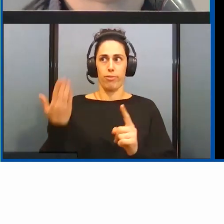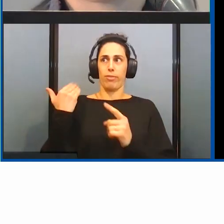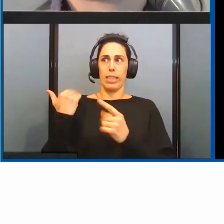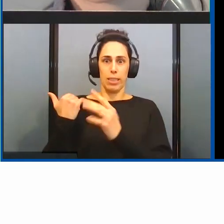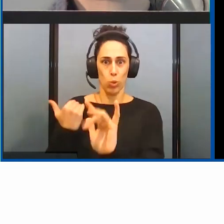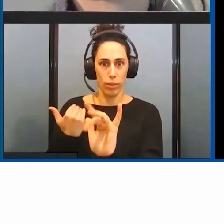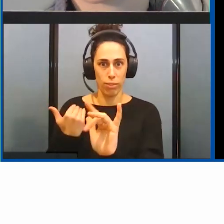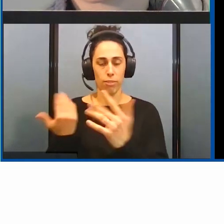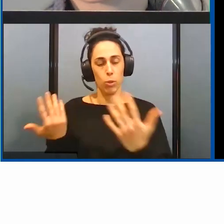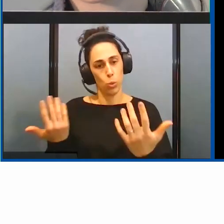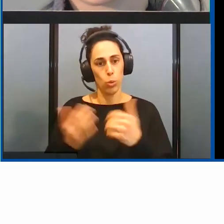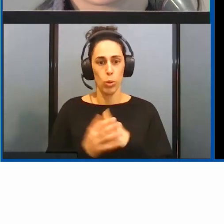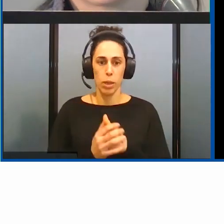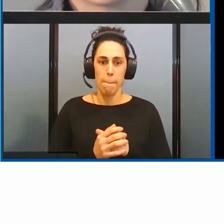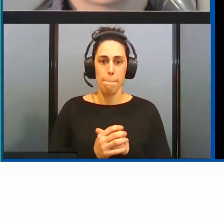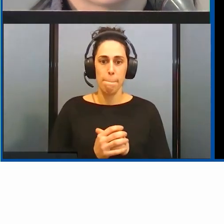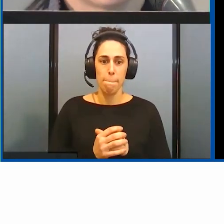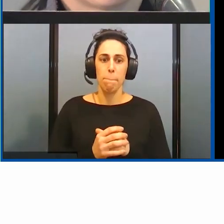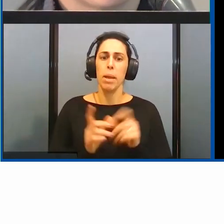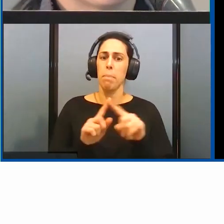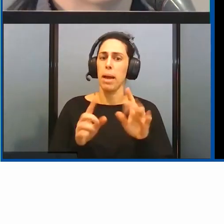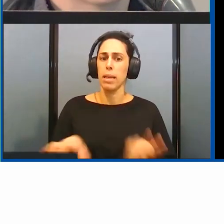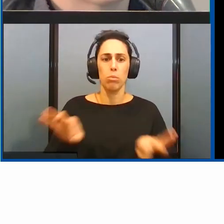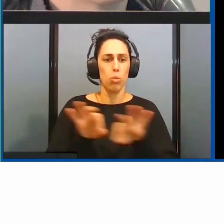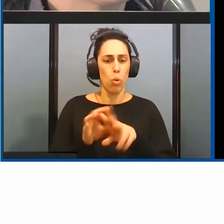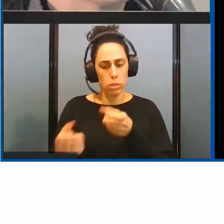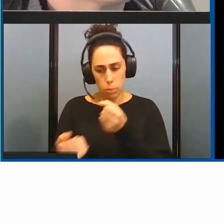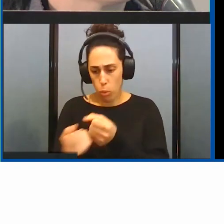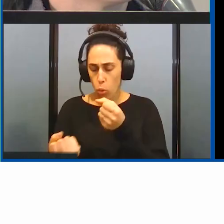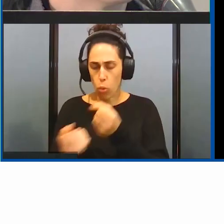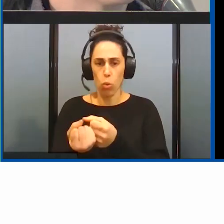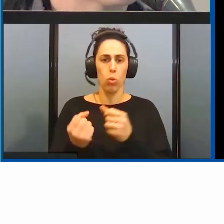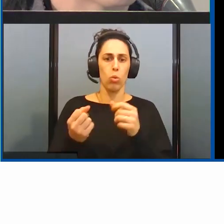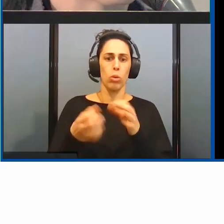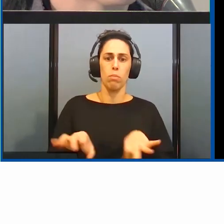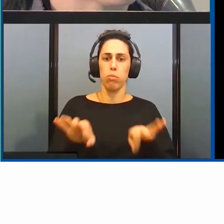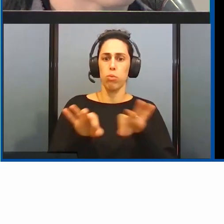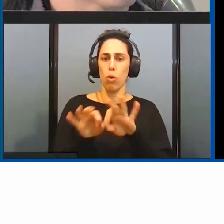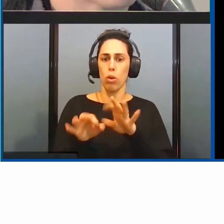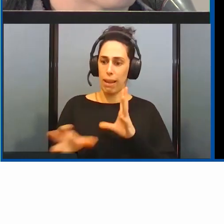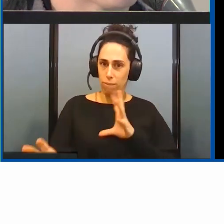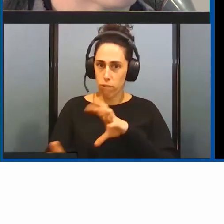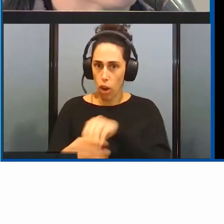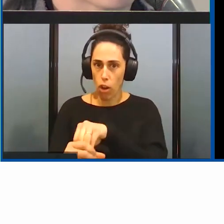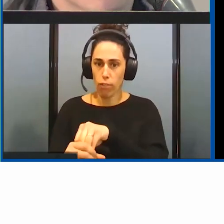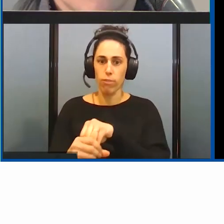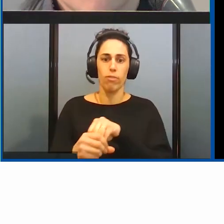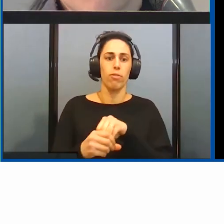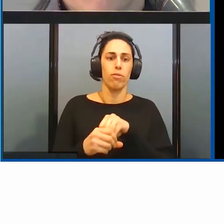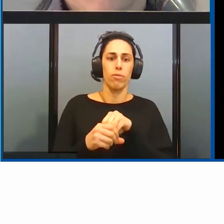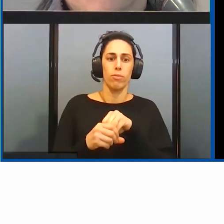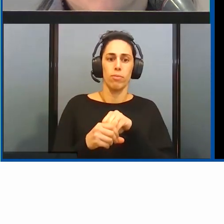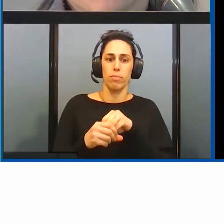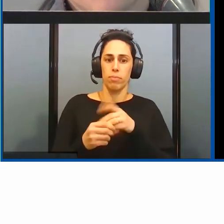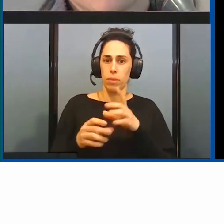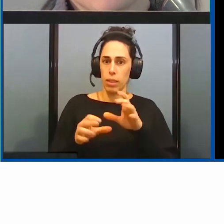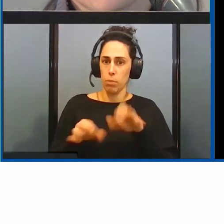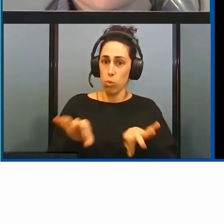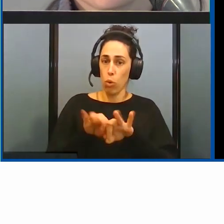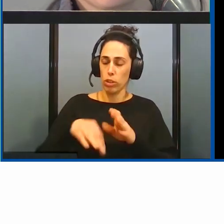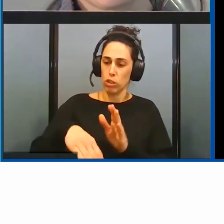consulted, give them choices when that's available, and we are responsible to safeguard their best interests.